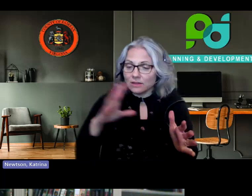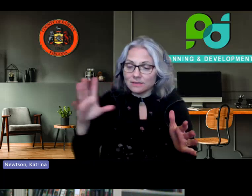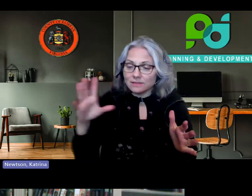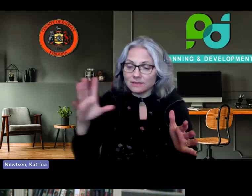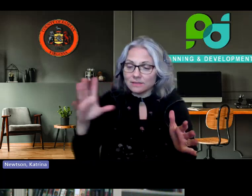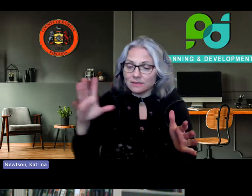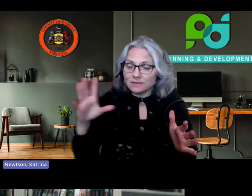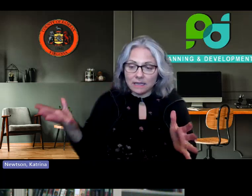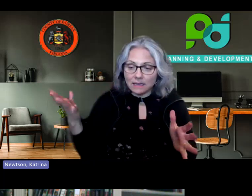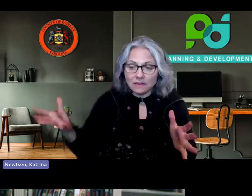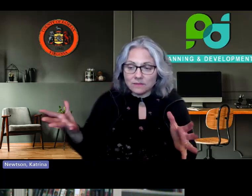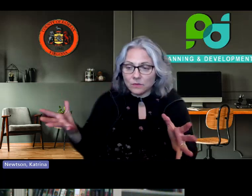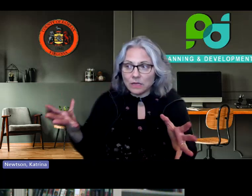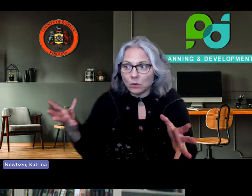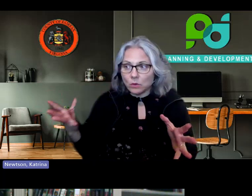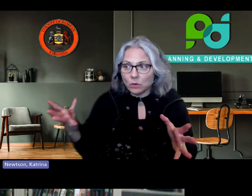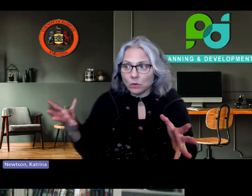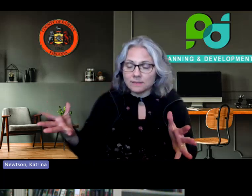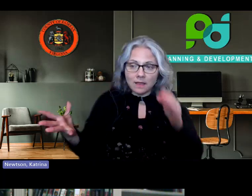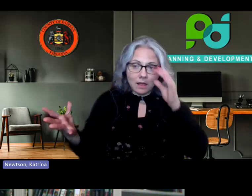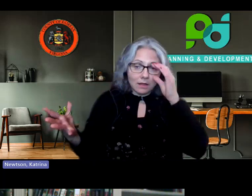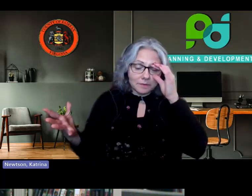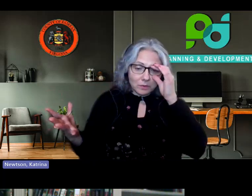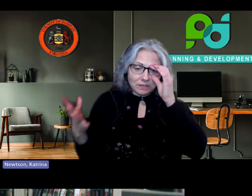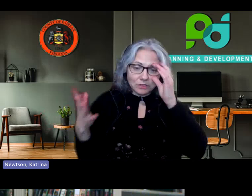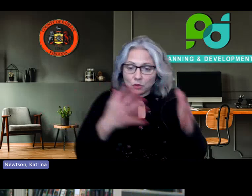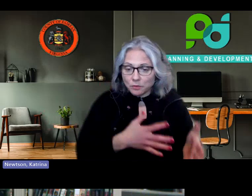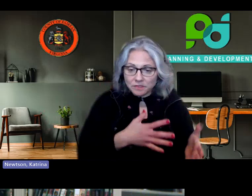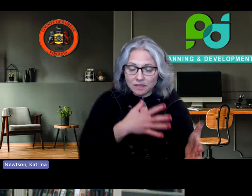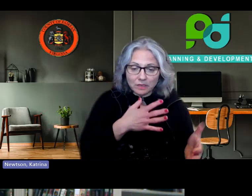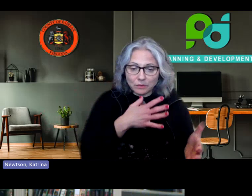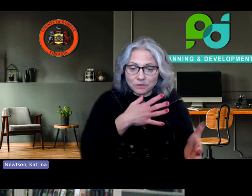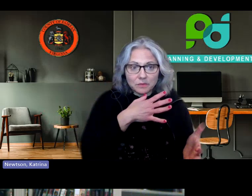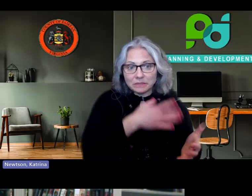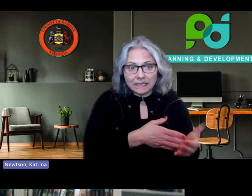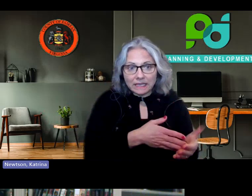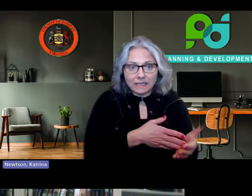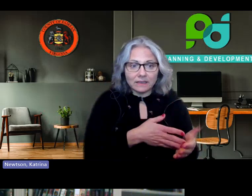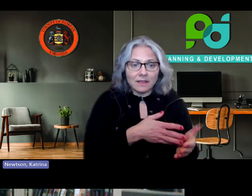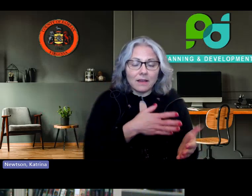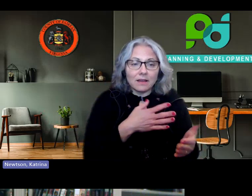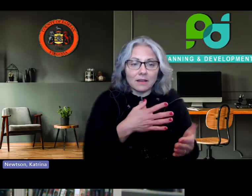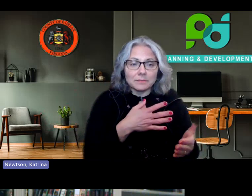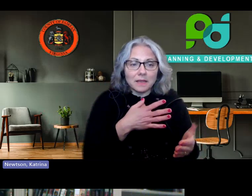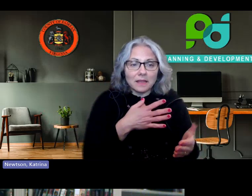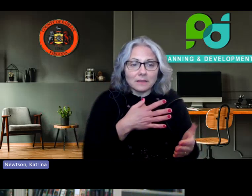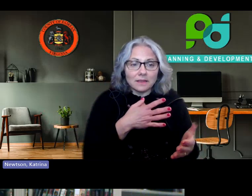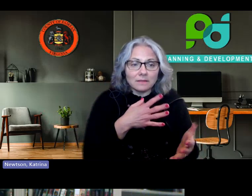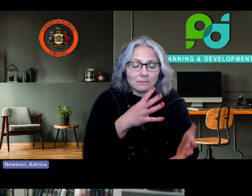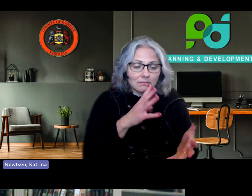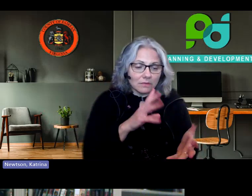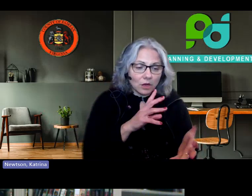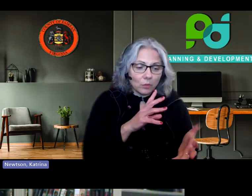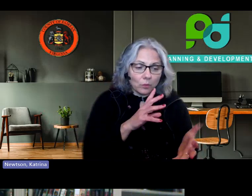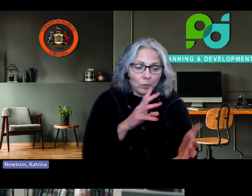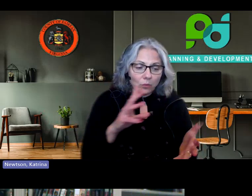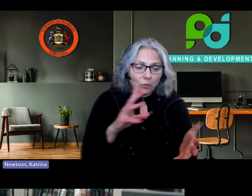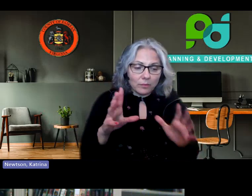that aren't necessarily in the zoning ordinance. So we go to the plan,